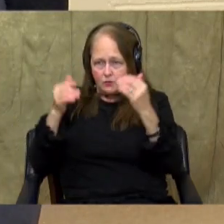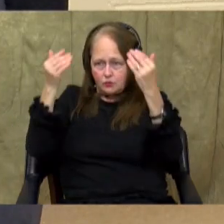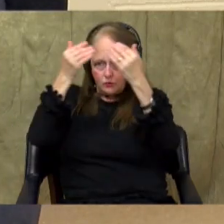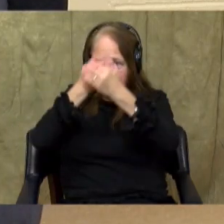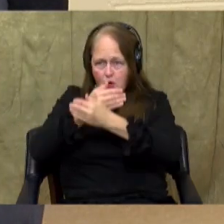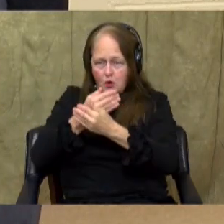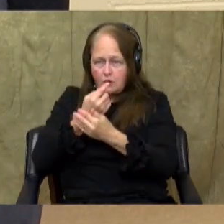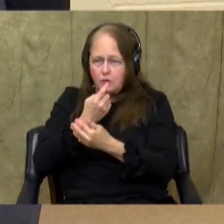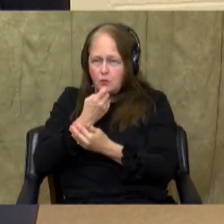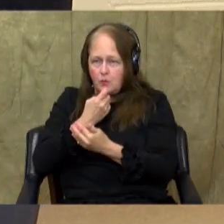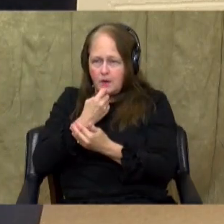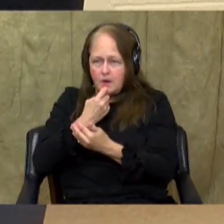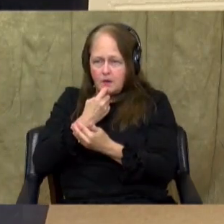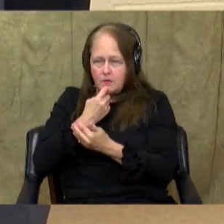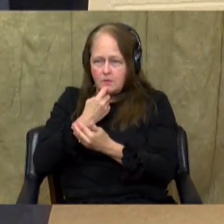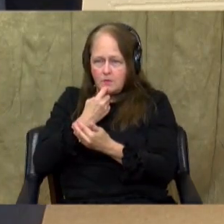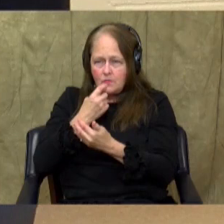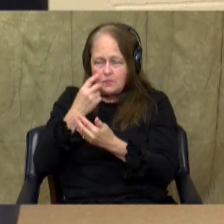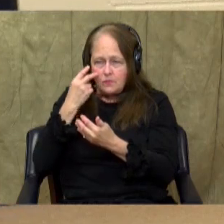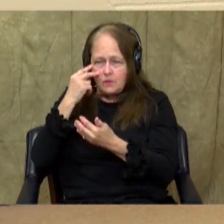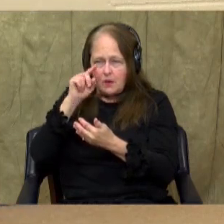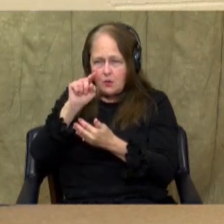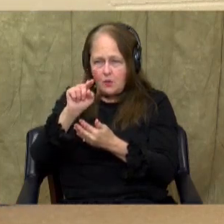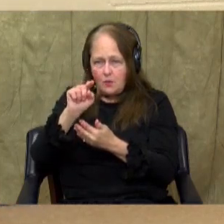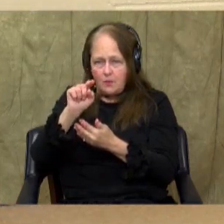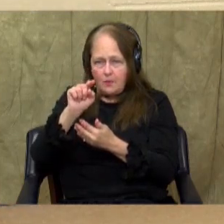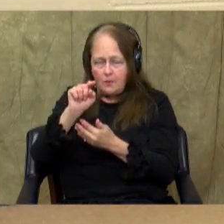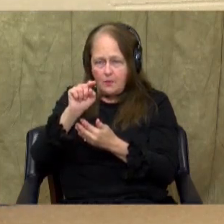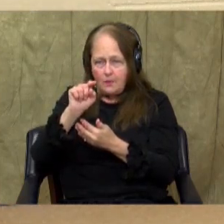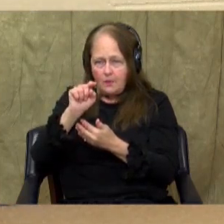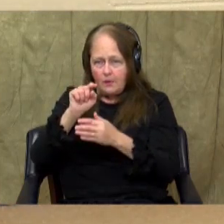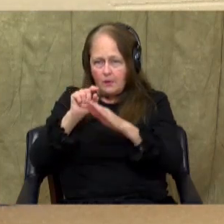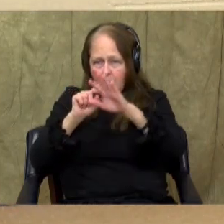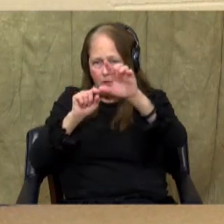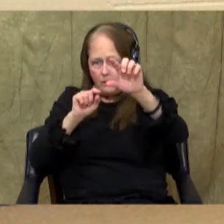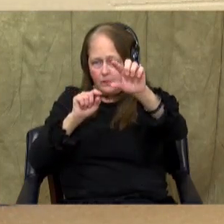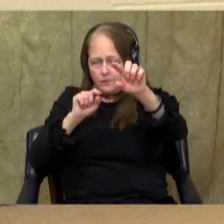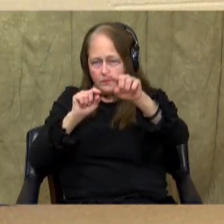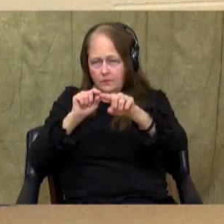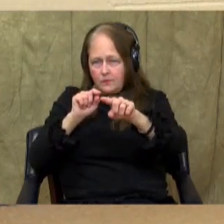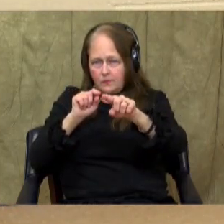red. Where do you see those? So let's take a look. Around here,